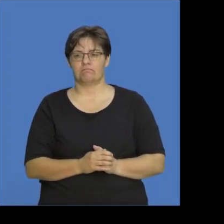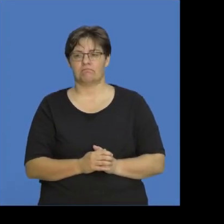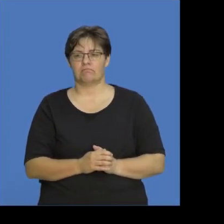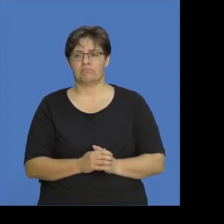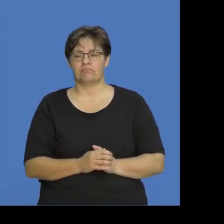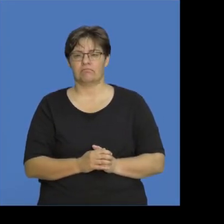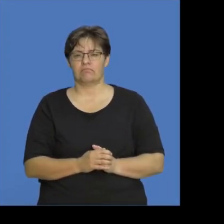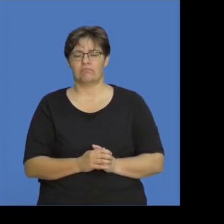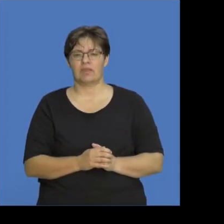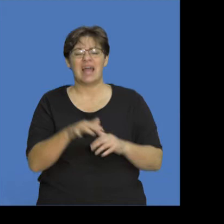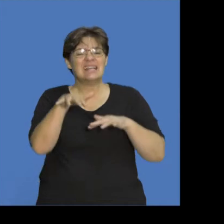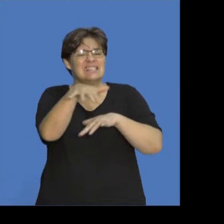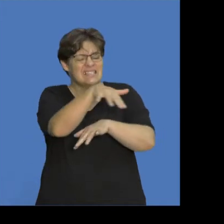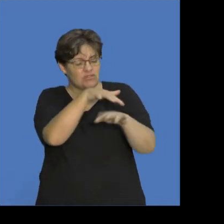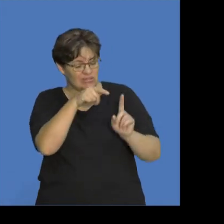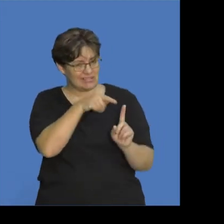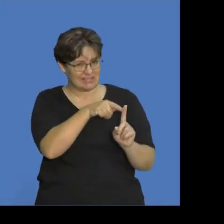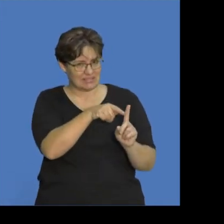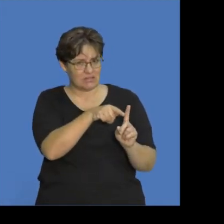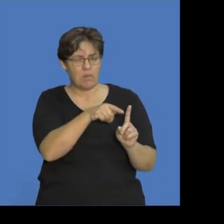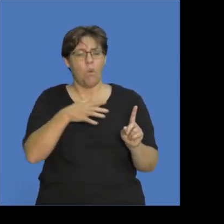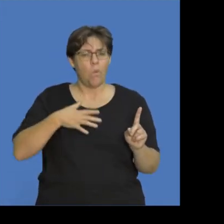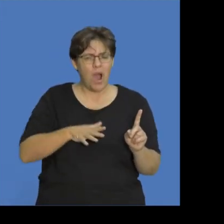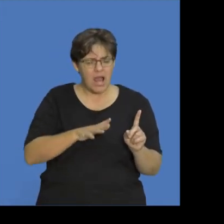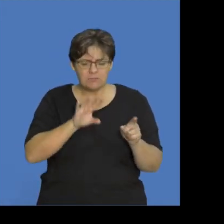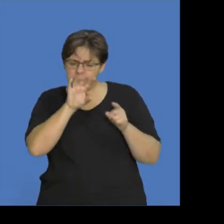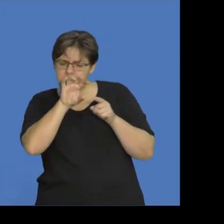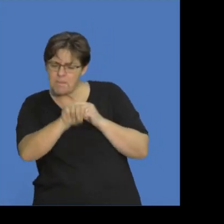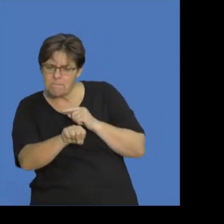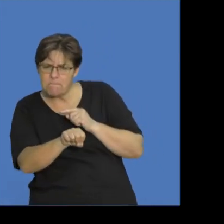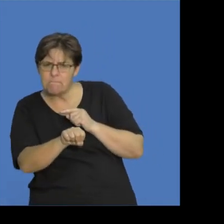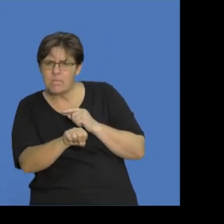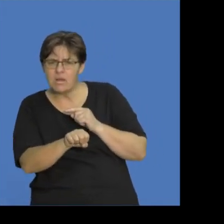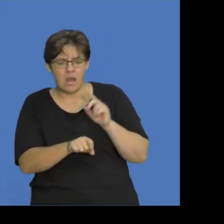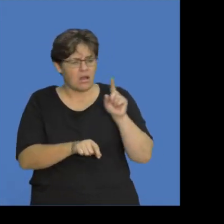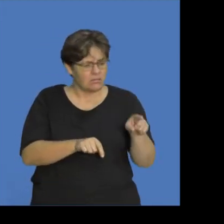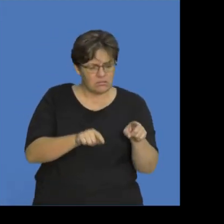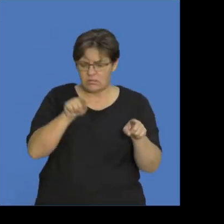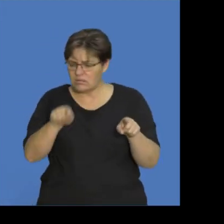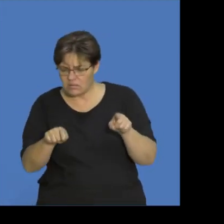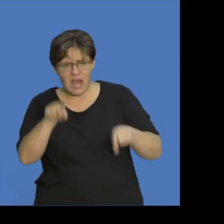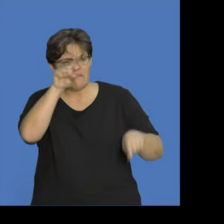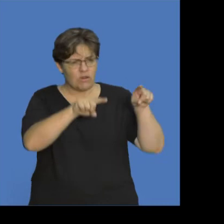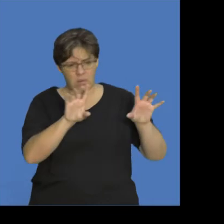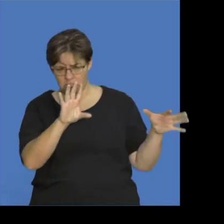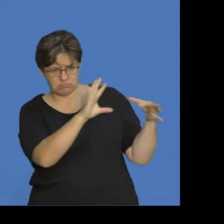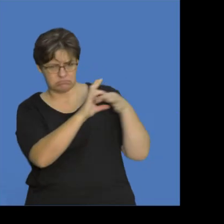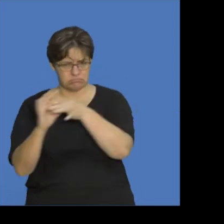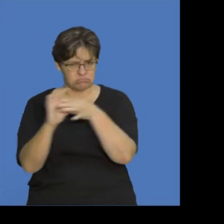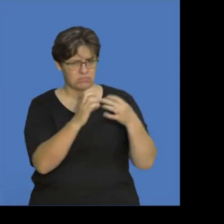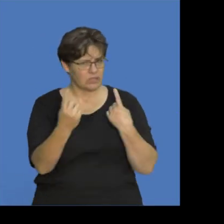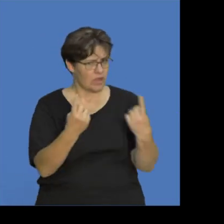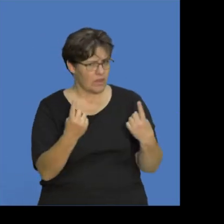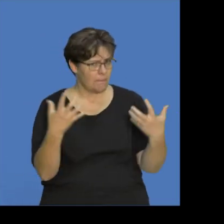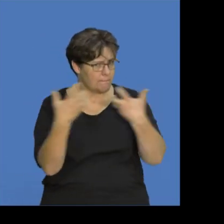there are situations where people wish to find out whether 2 or more variables are related to each other,